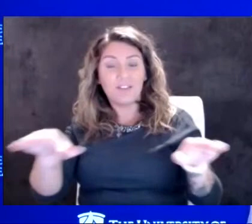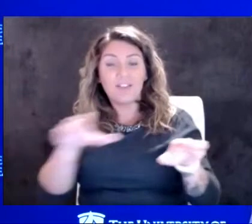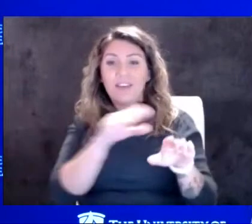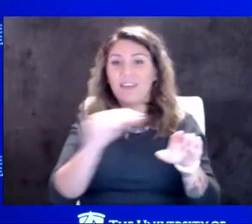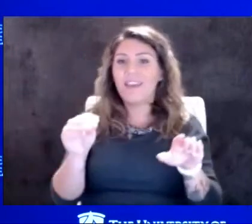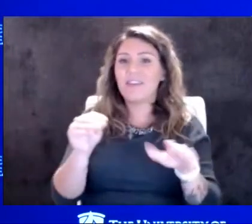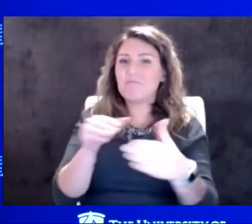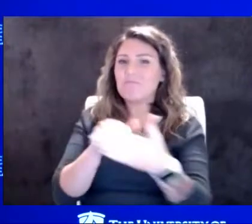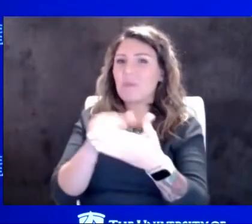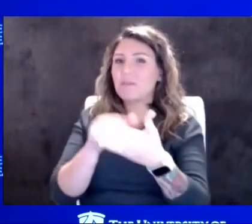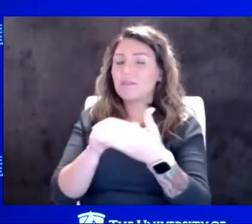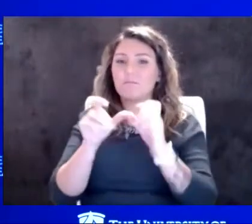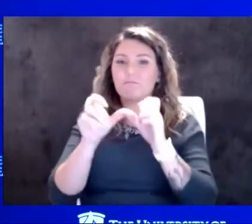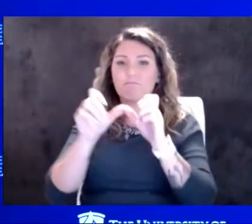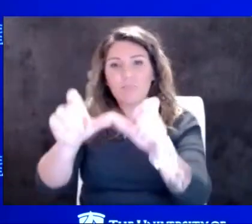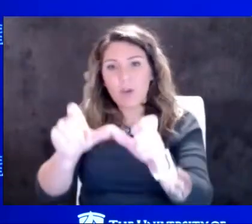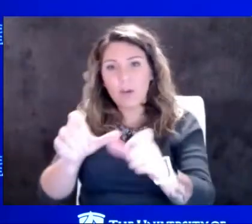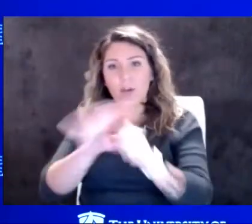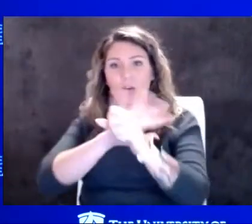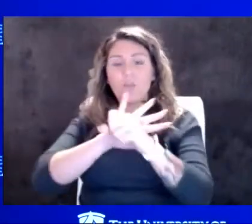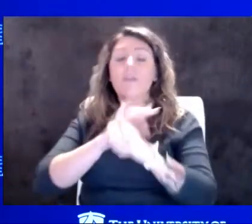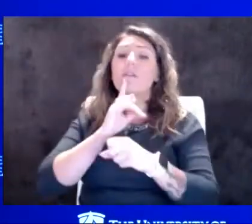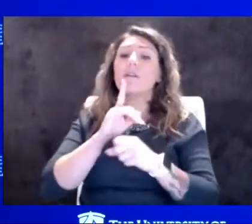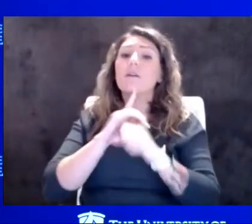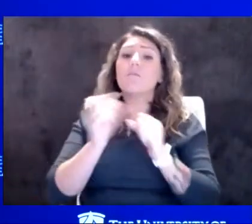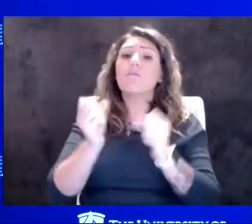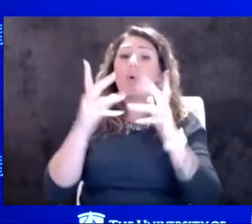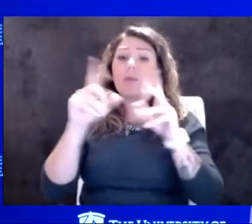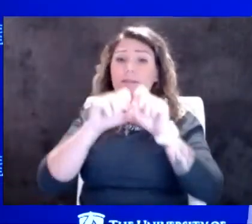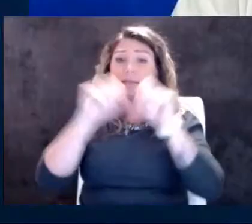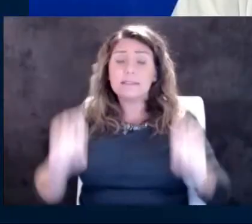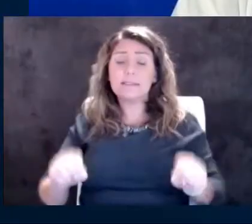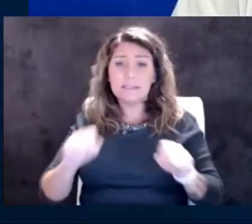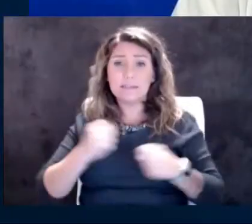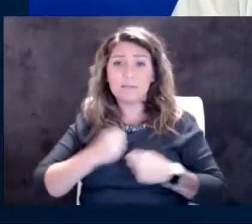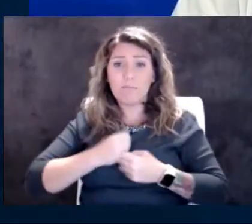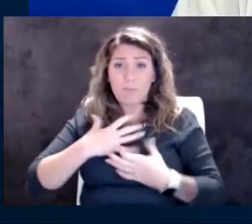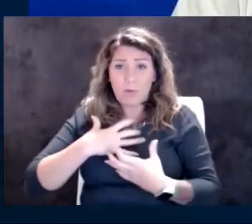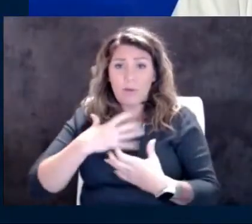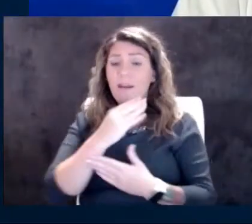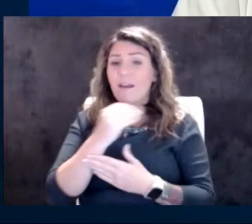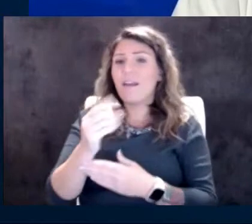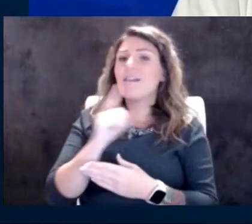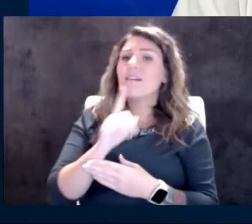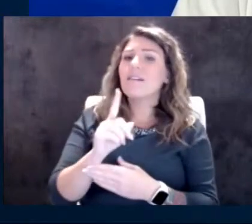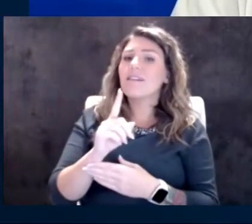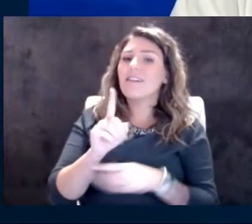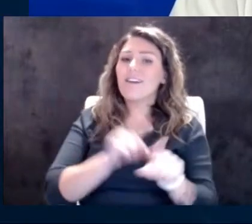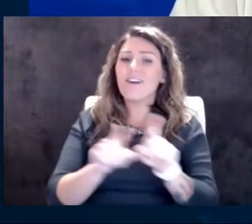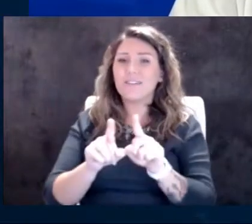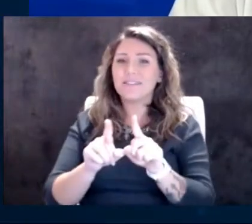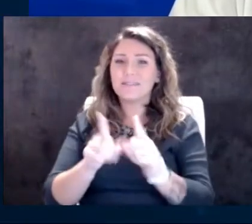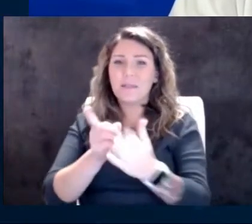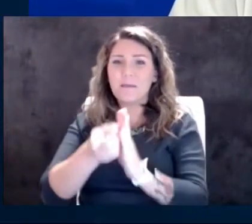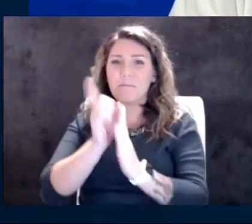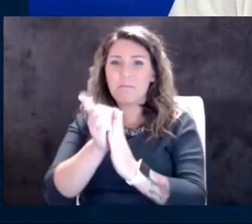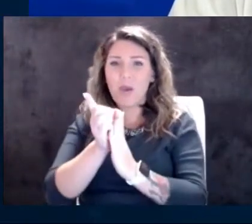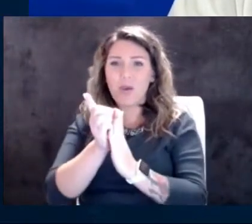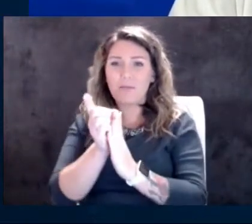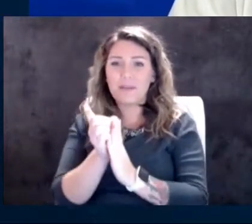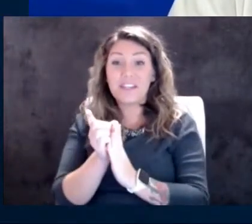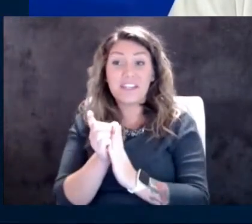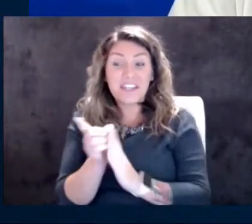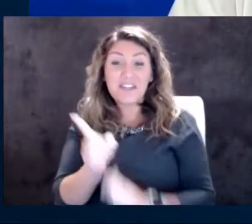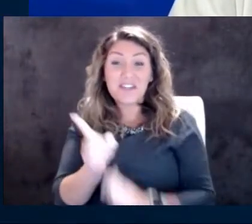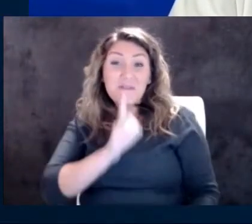against multi-system inflammatory disorder, all of that stuff. All right, well, this is the moment you all tuned into this program. This is why you really came